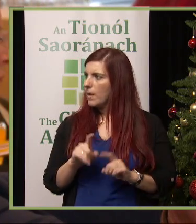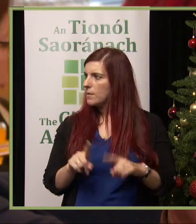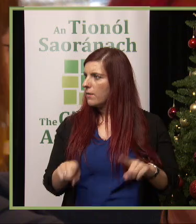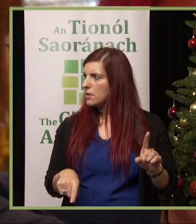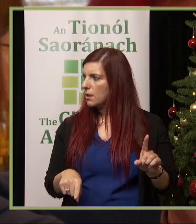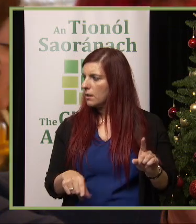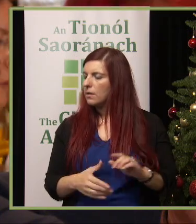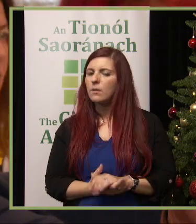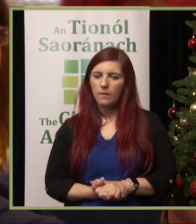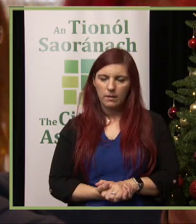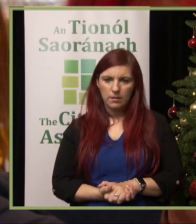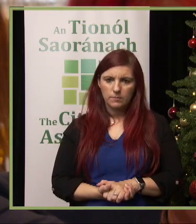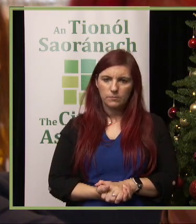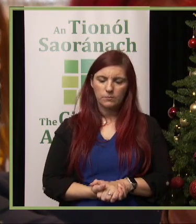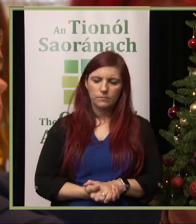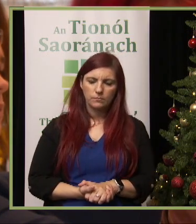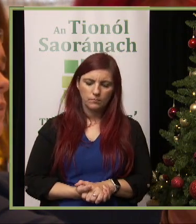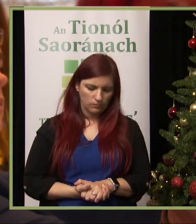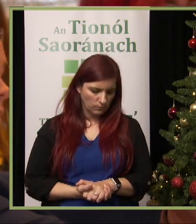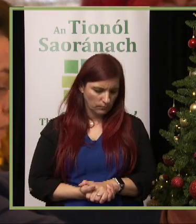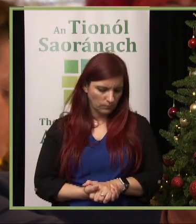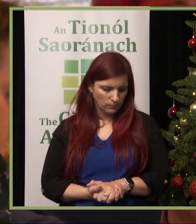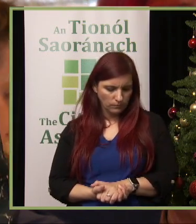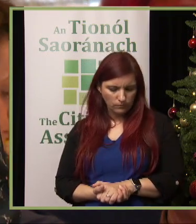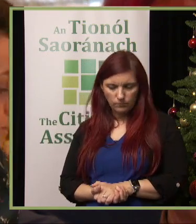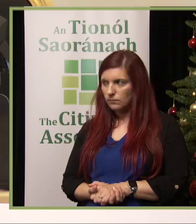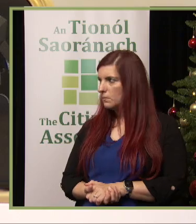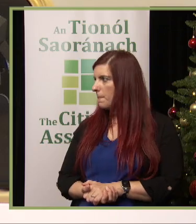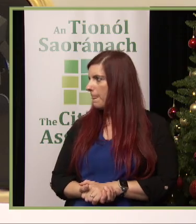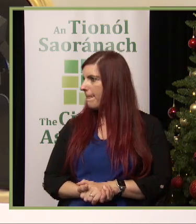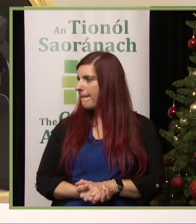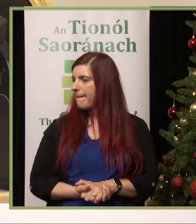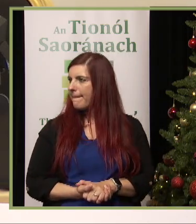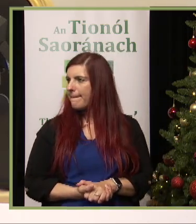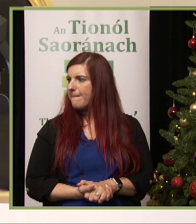yeah. In S4. Okay, so a vote on